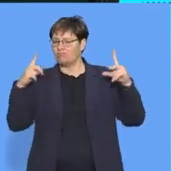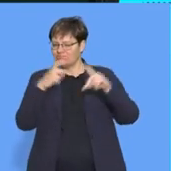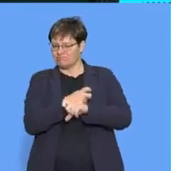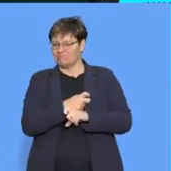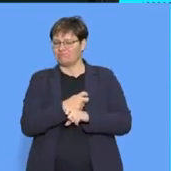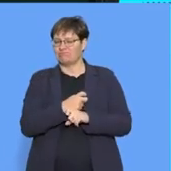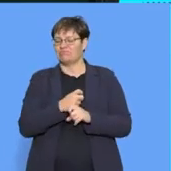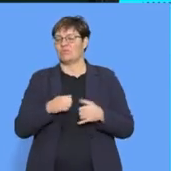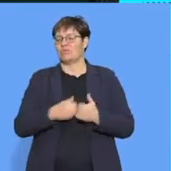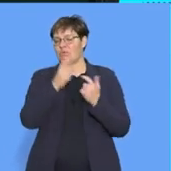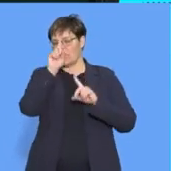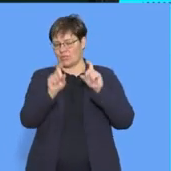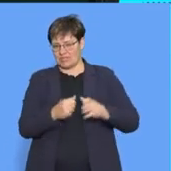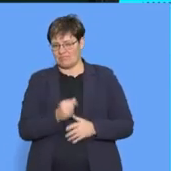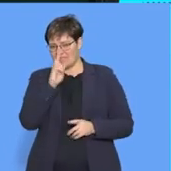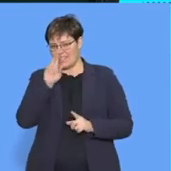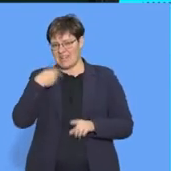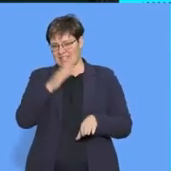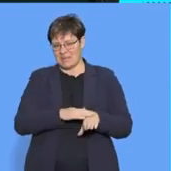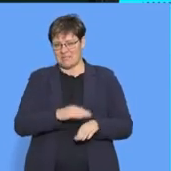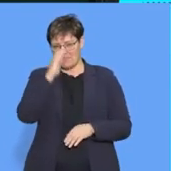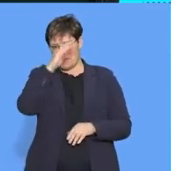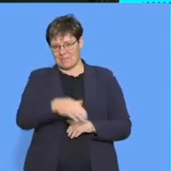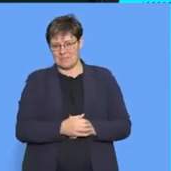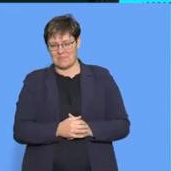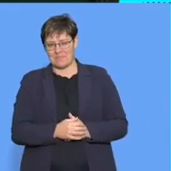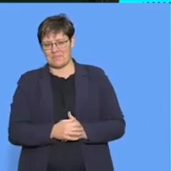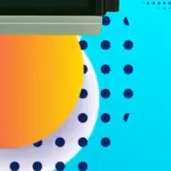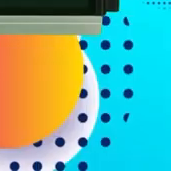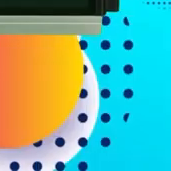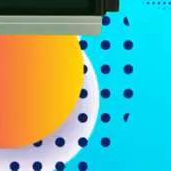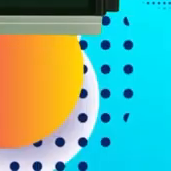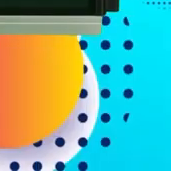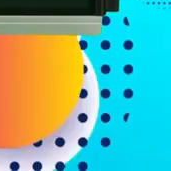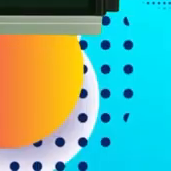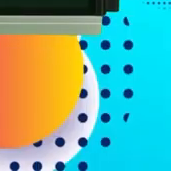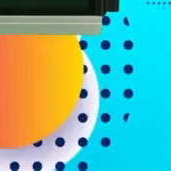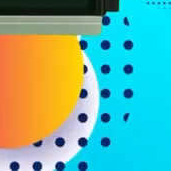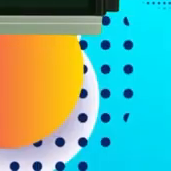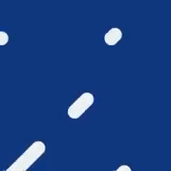extending them to slightly more challenging questions. Till then, bye.